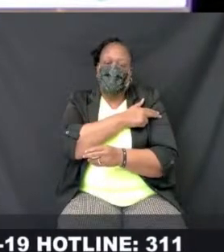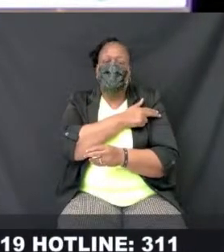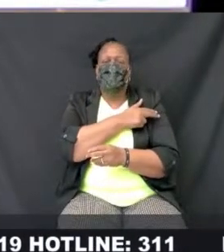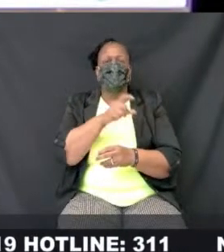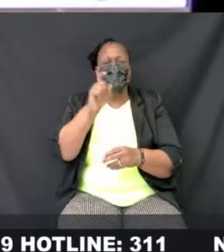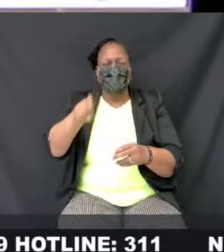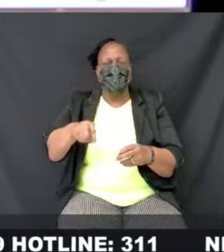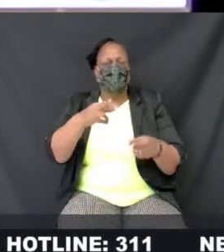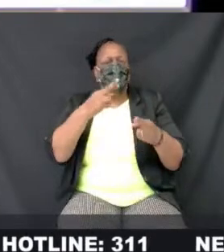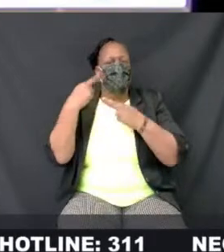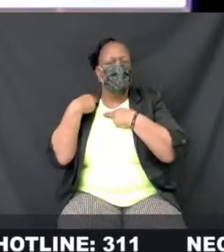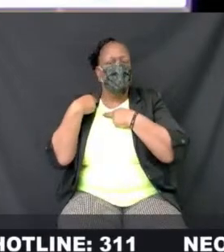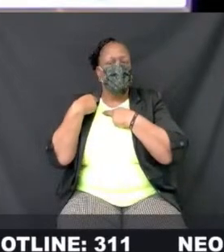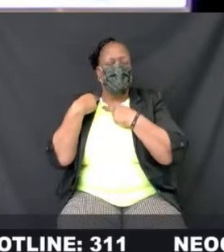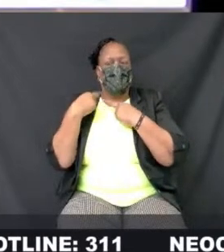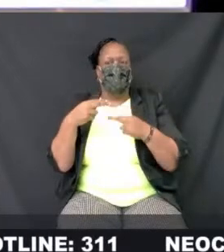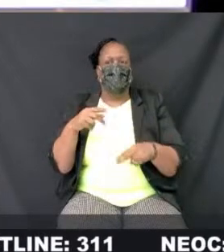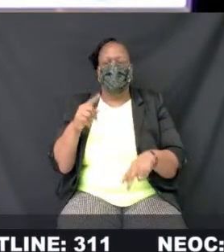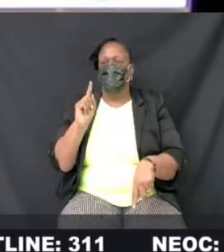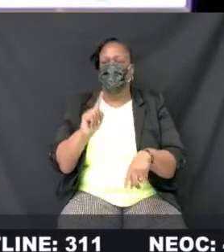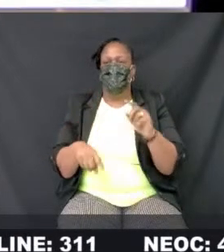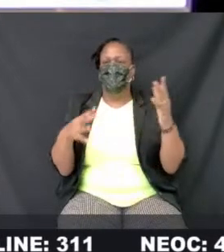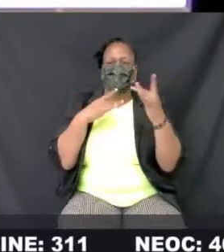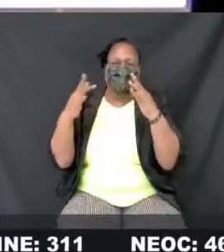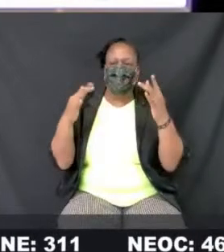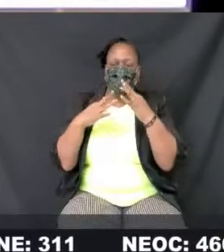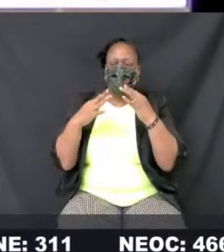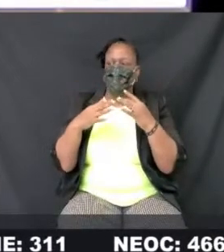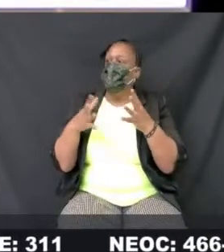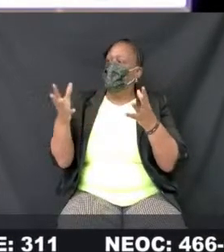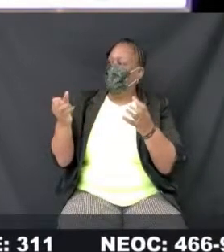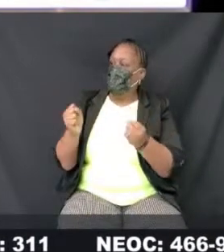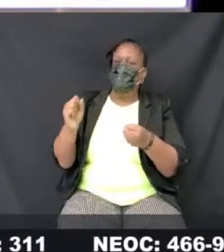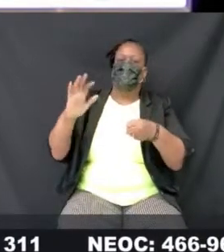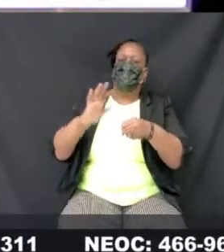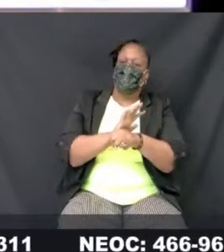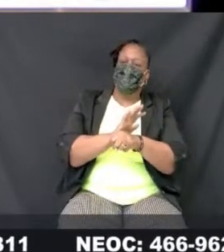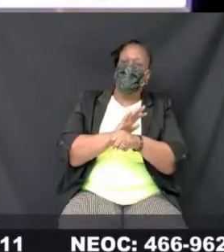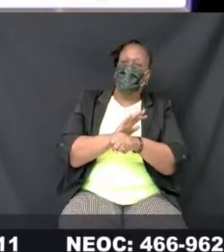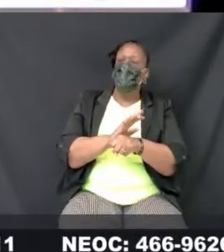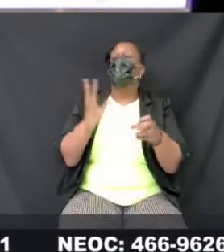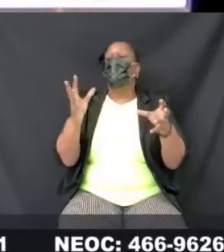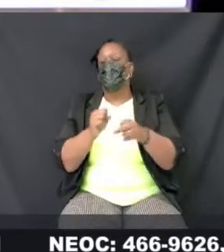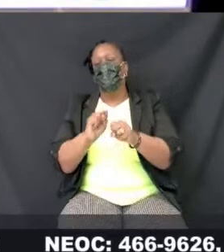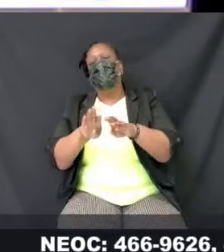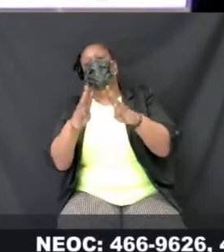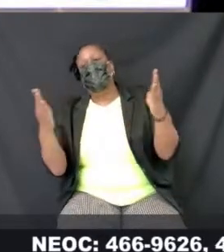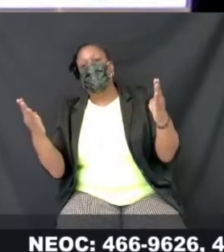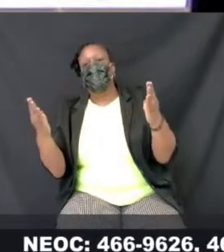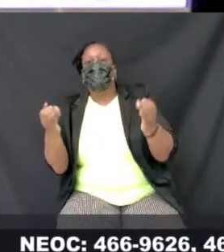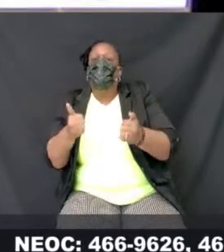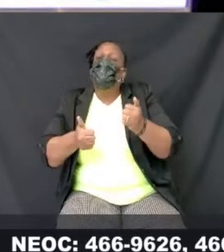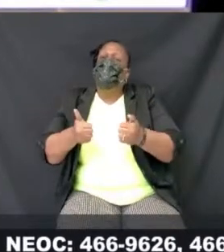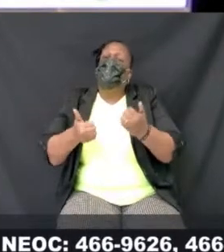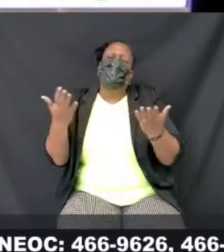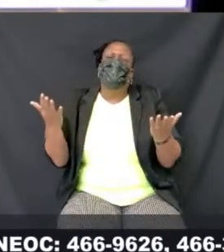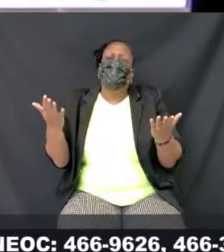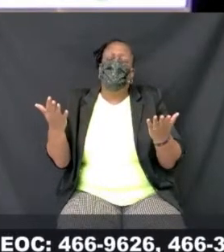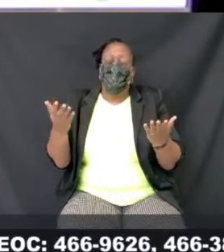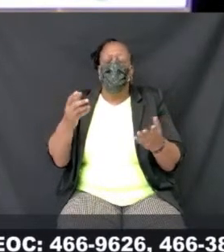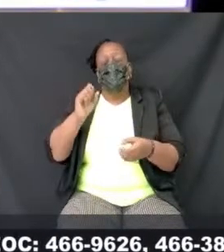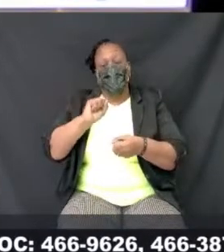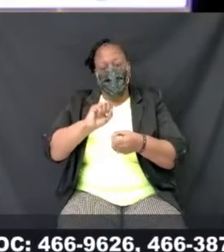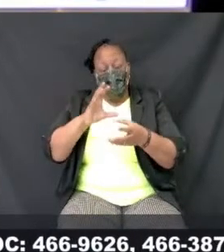cannot argue on both sides of the fence, where you want us to open up, but yet you're saying that you want us to prevent persons from coming